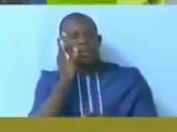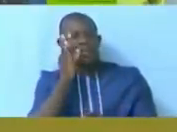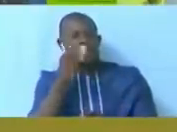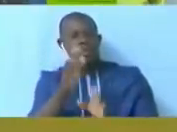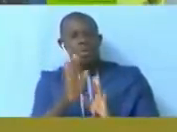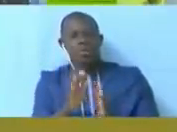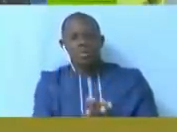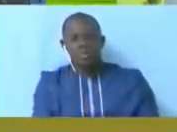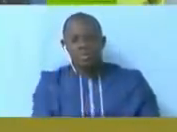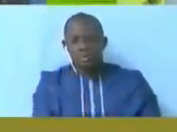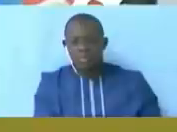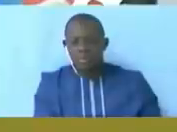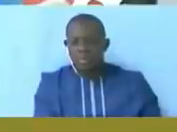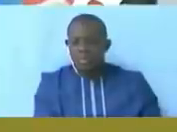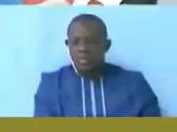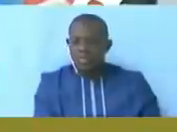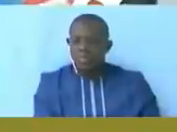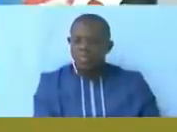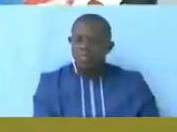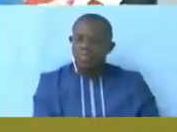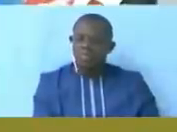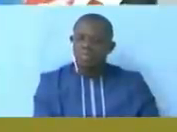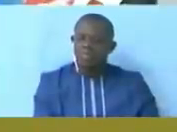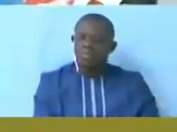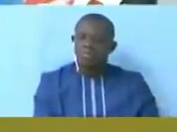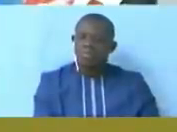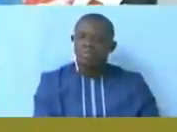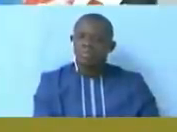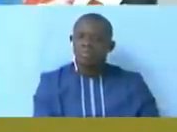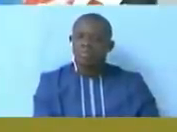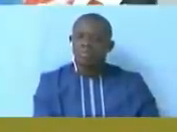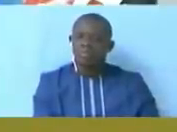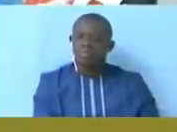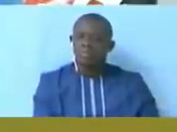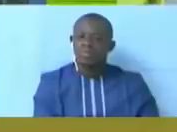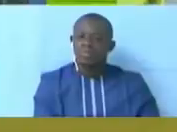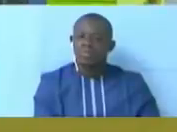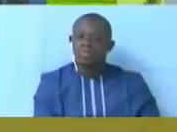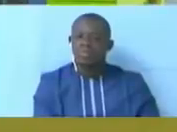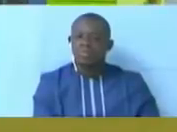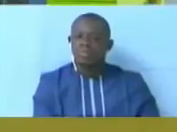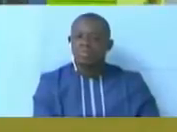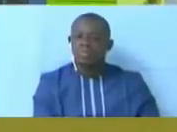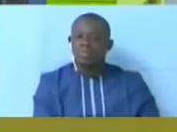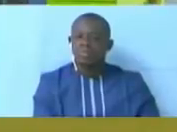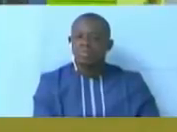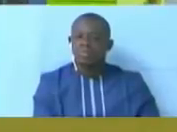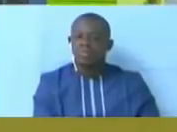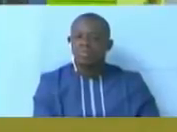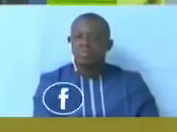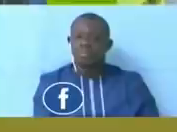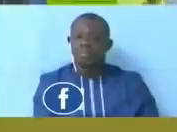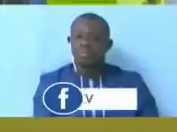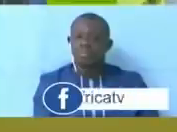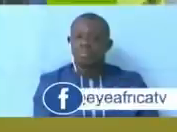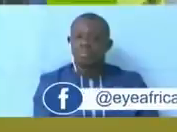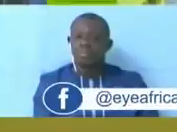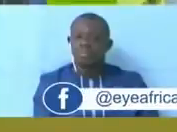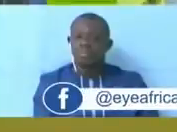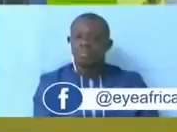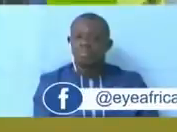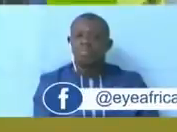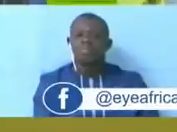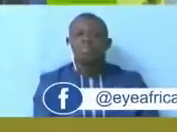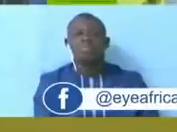prima facie case? Muna prima facie case di. Prima facie case is to lead evidence linking the accused persons to